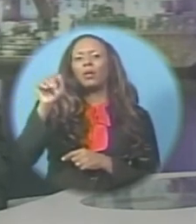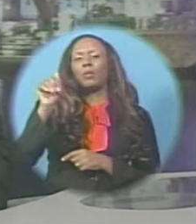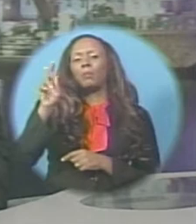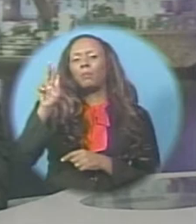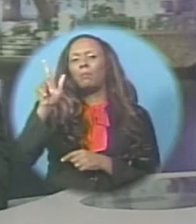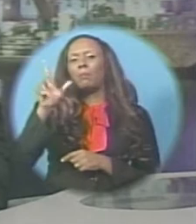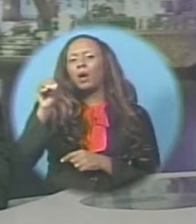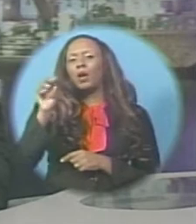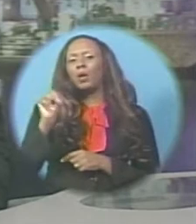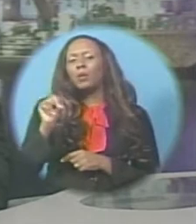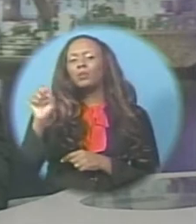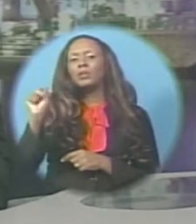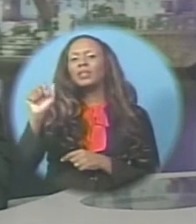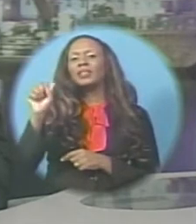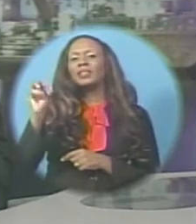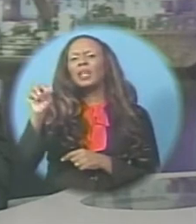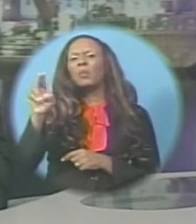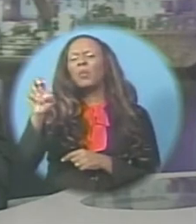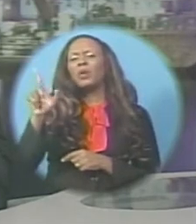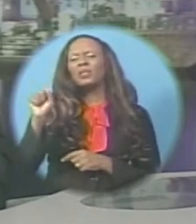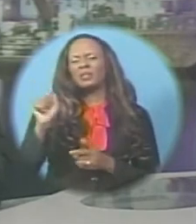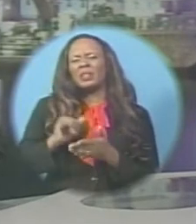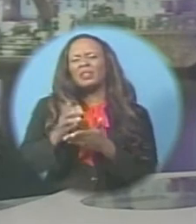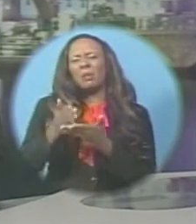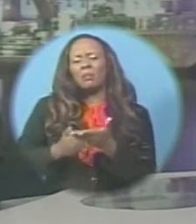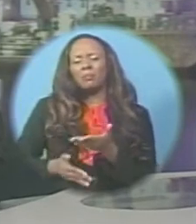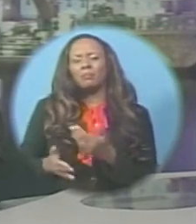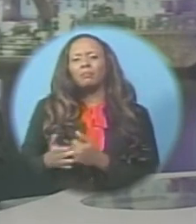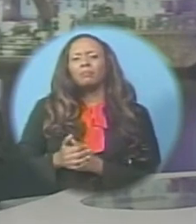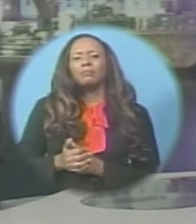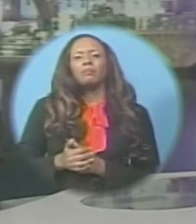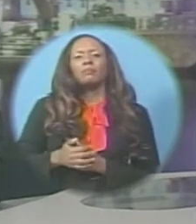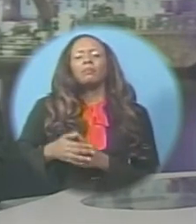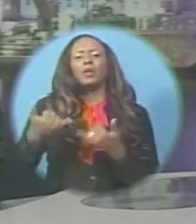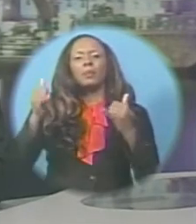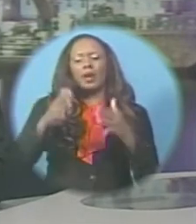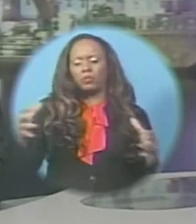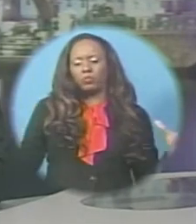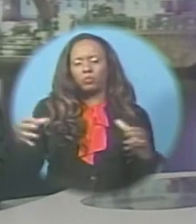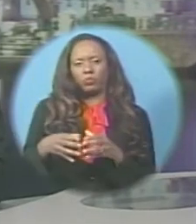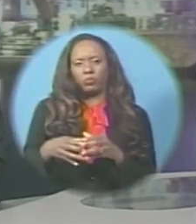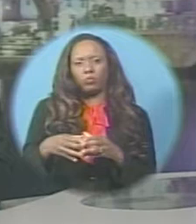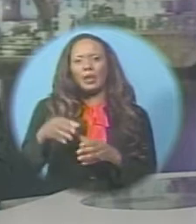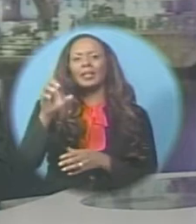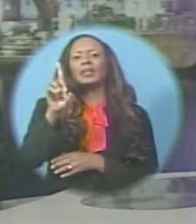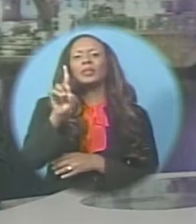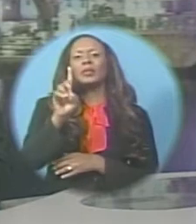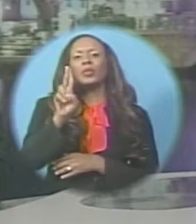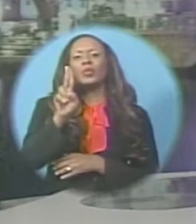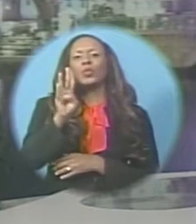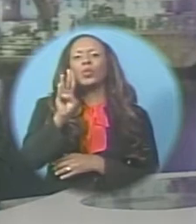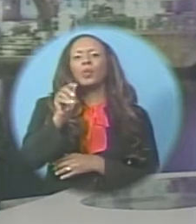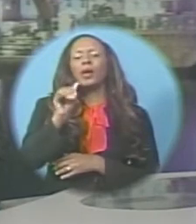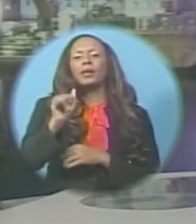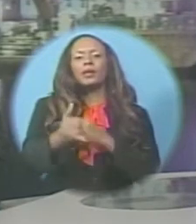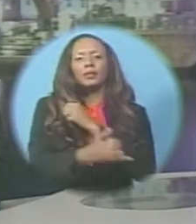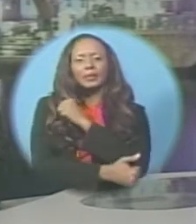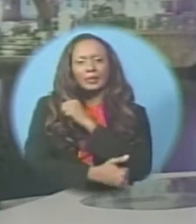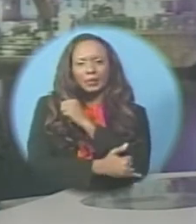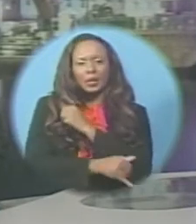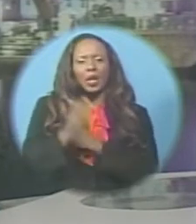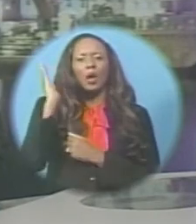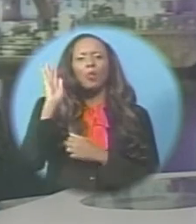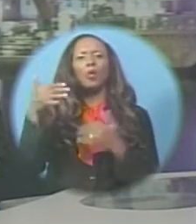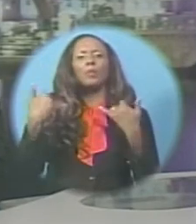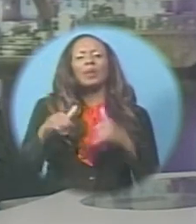Samuels and Warrican. The players have already assembled in Dubai for a camp ahead of that series, which consists of 3 test matches. Now,